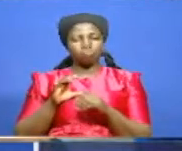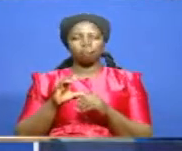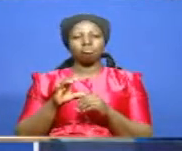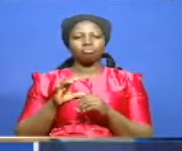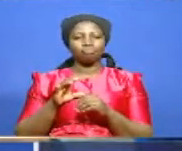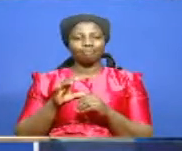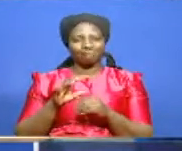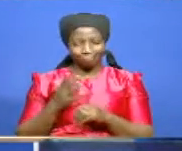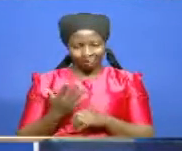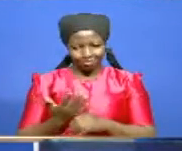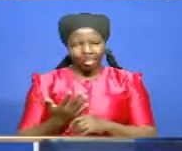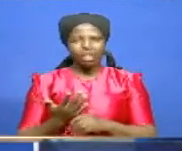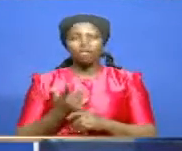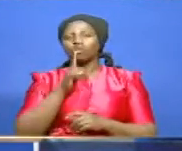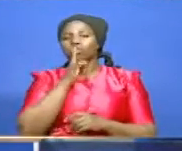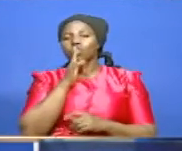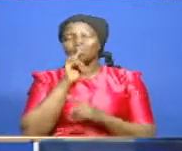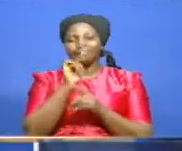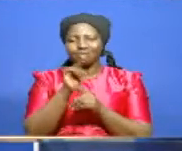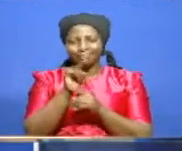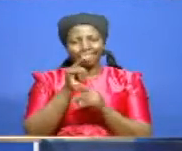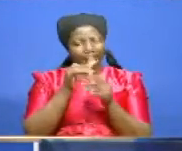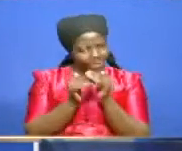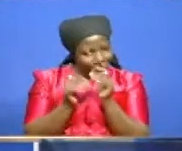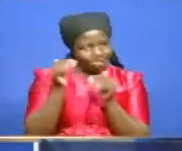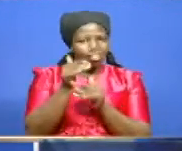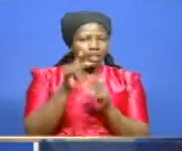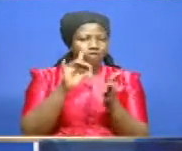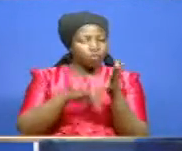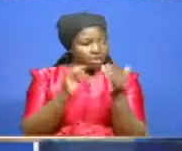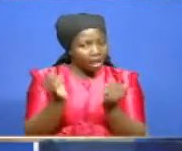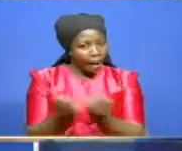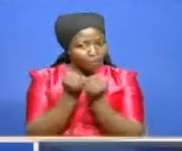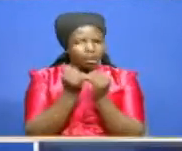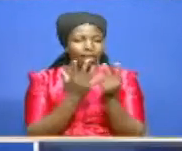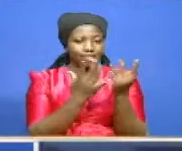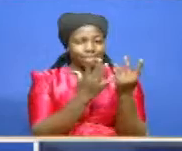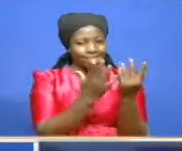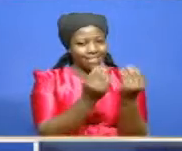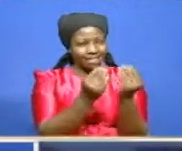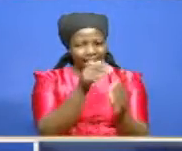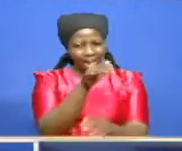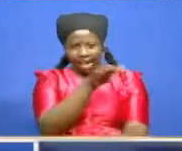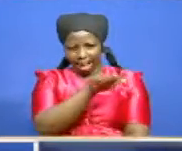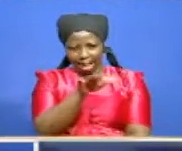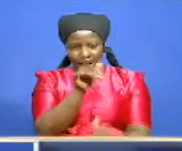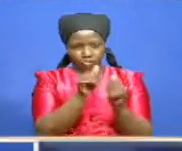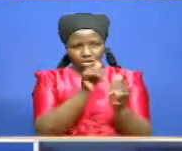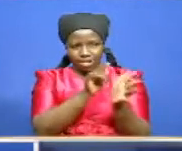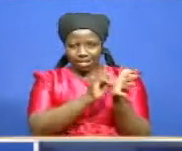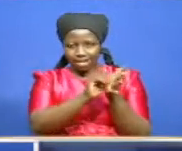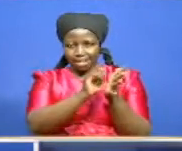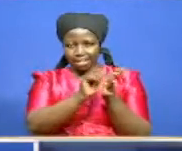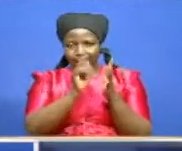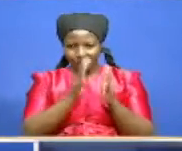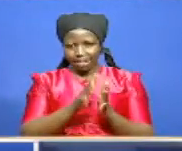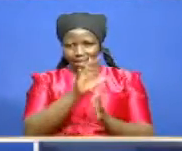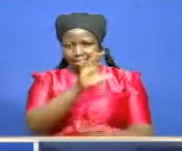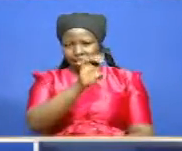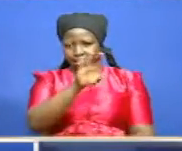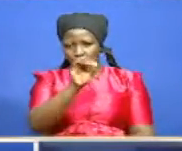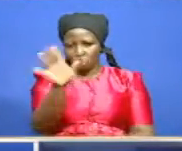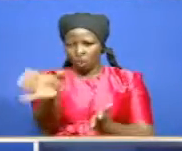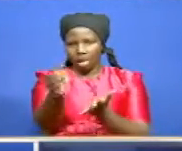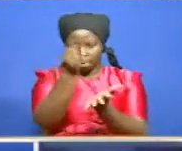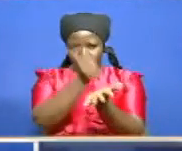then it follows therefore that the easier part will be on the secretariat, recruitment